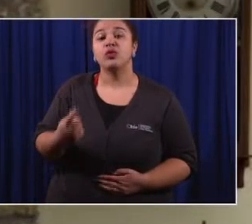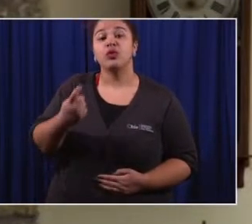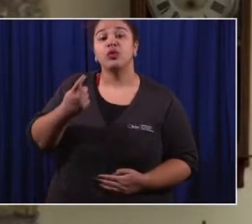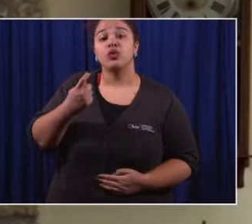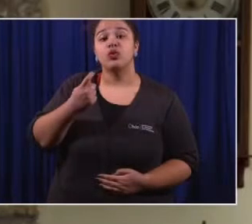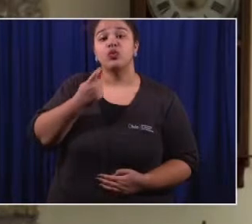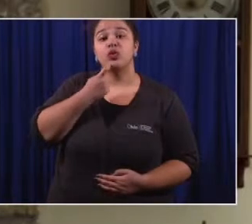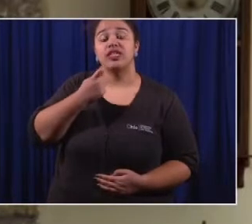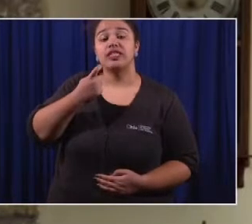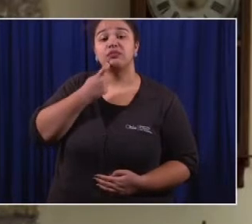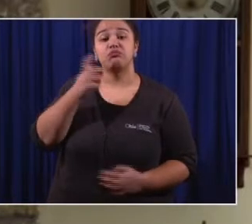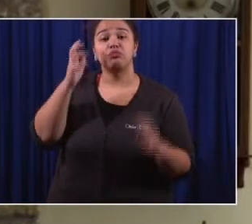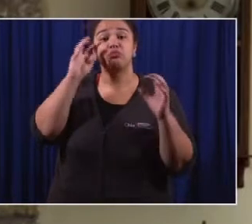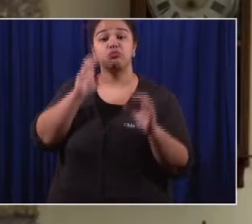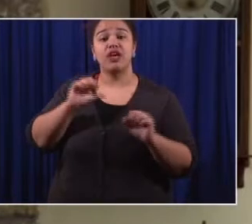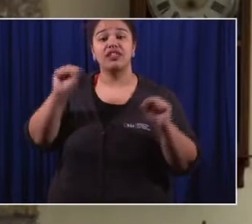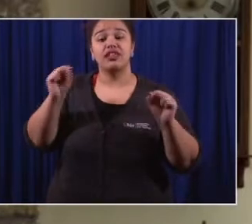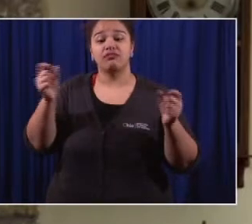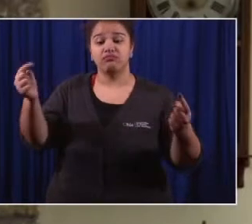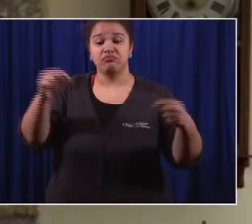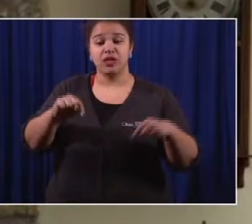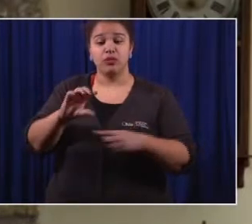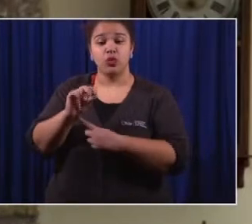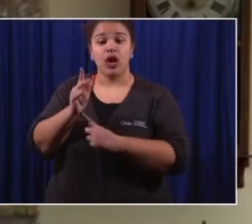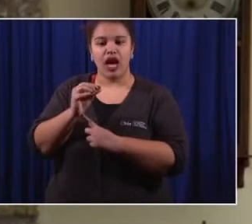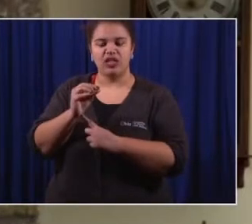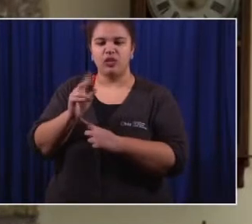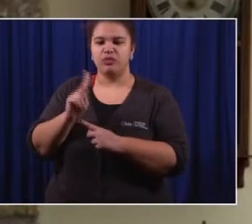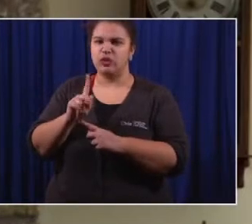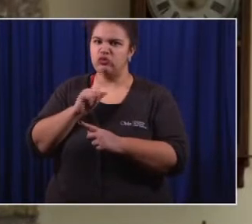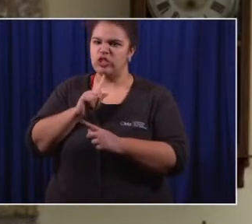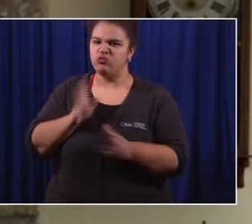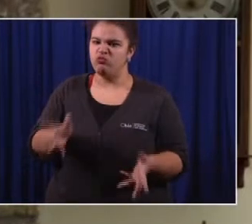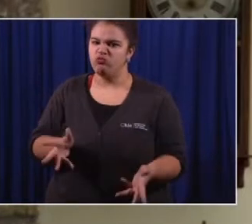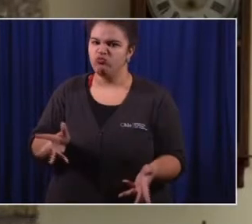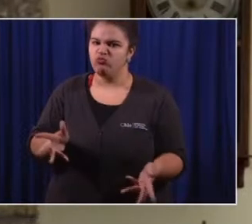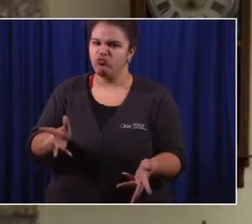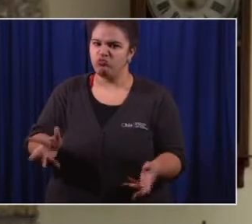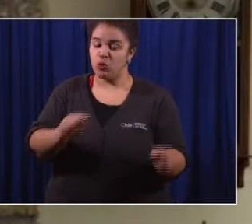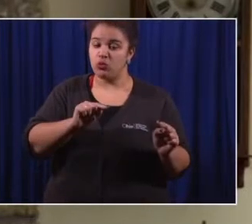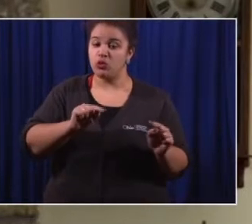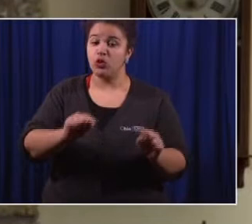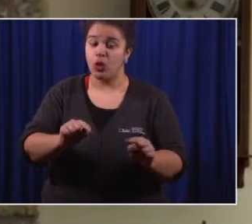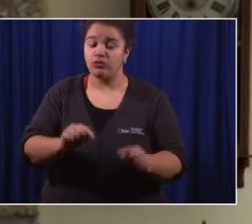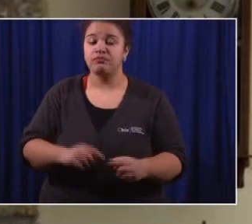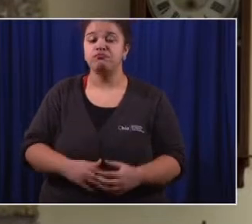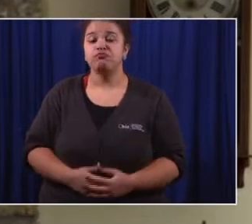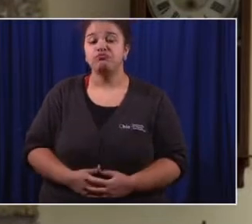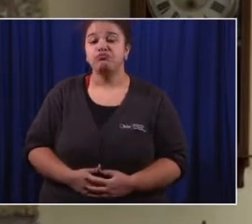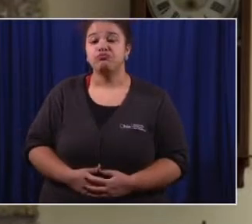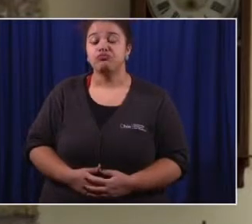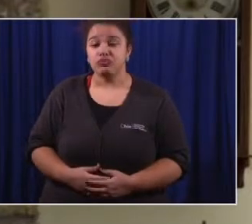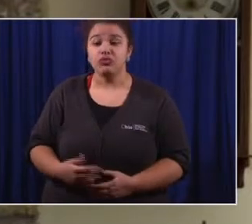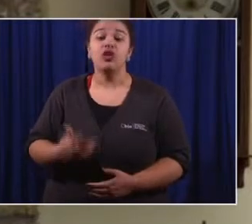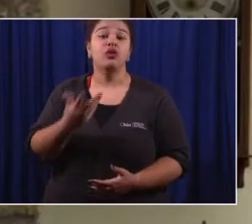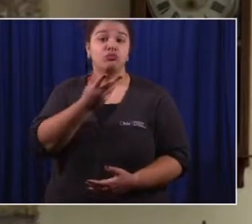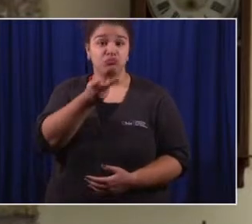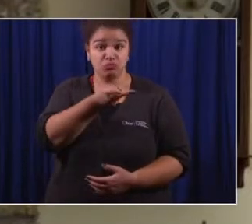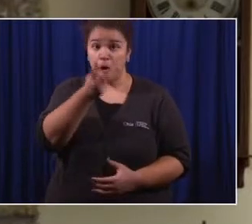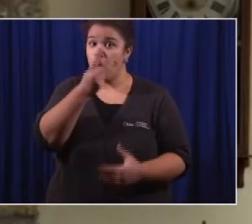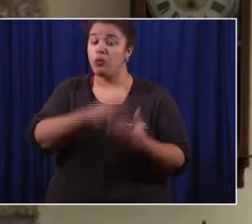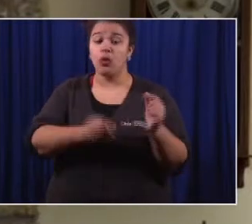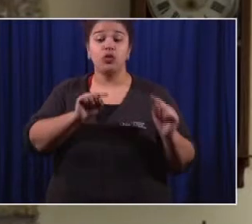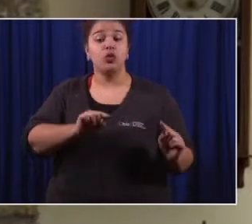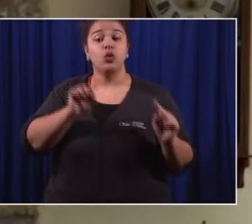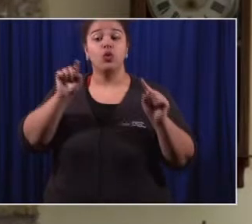in Ohio. Yesterday's event, however, in Vandalia, where you were, was unlike anything that we'd seen for months. Of course, you both attended, and that